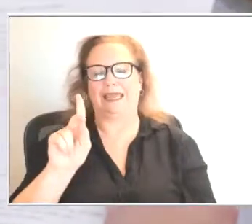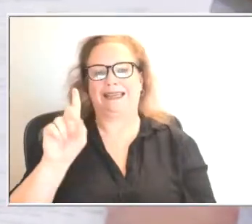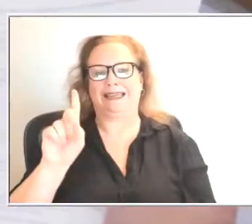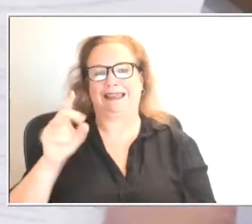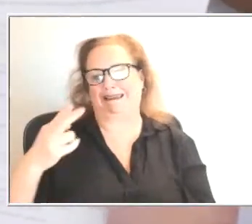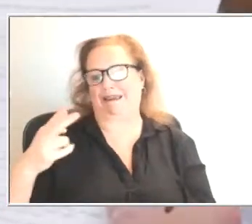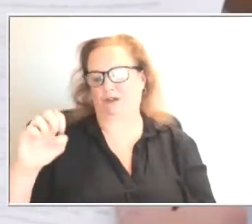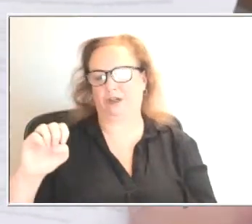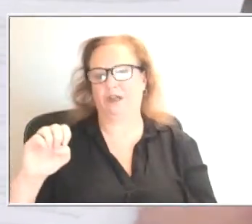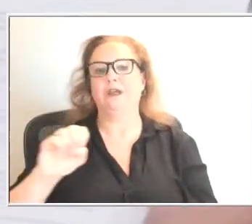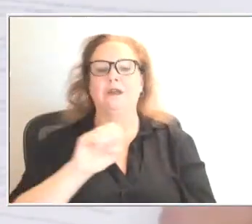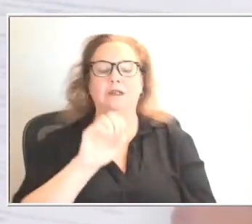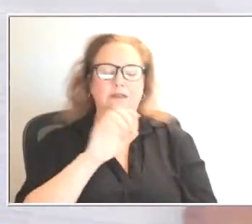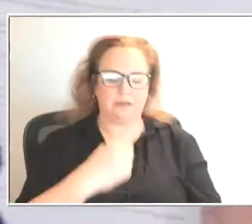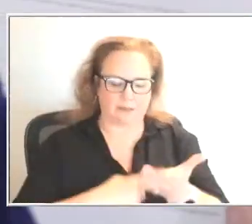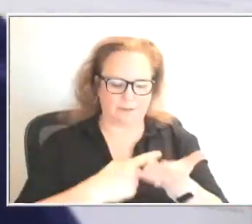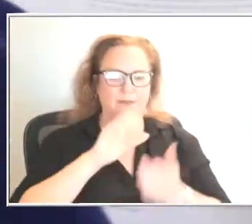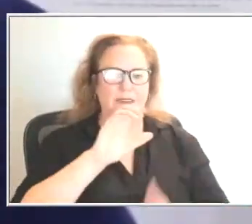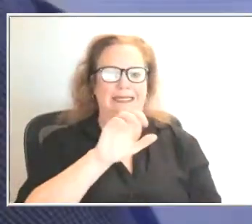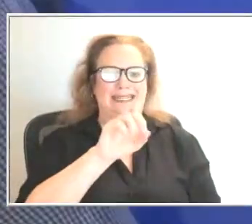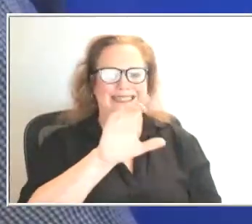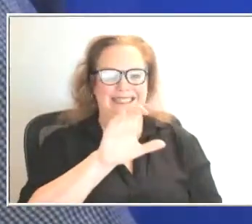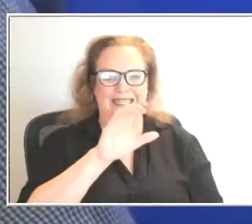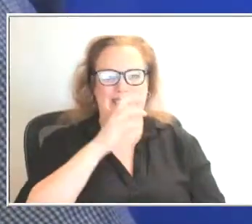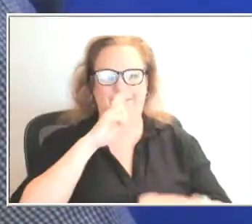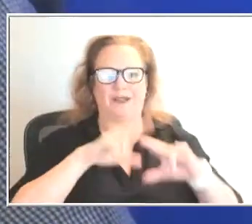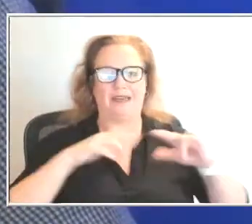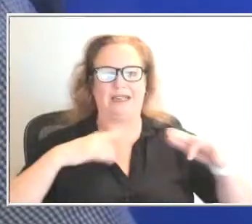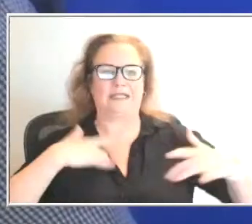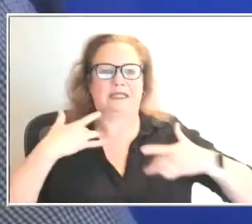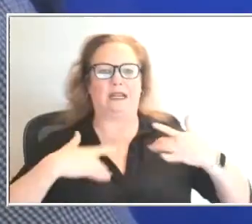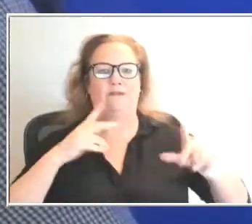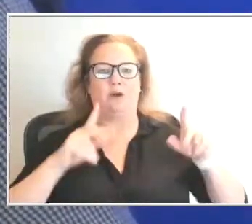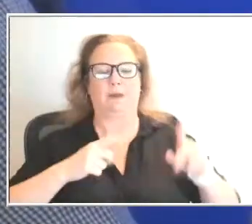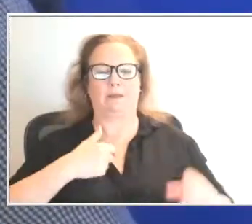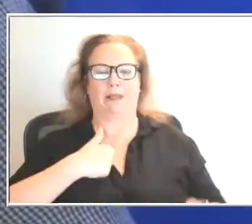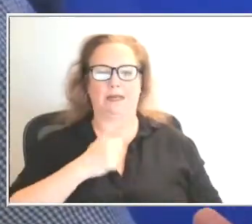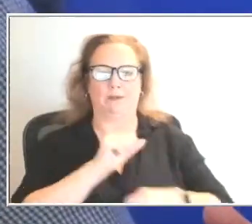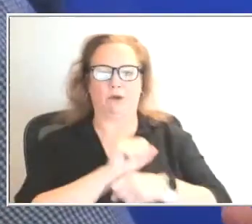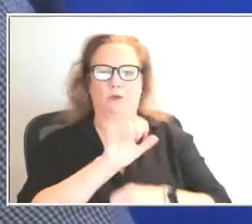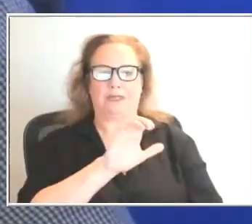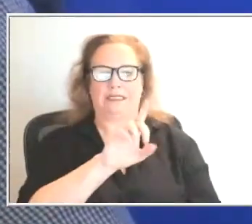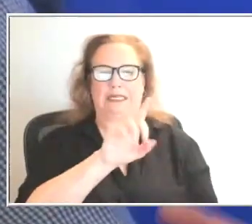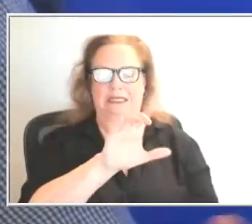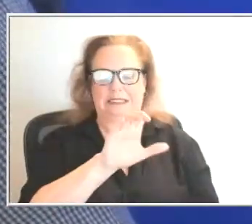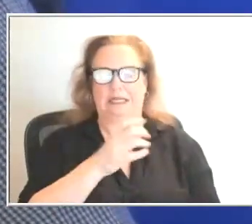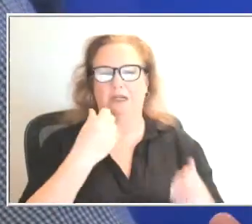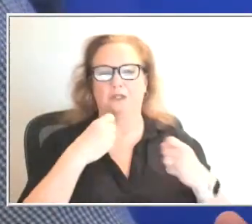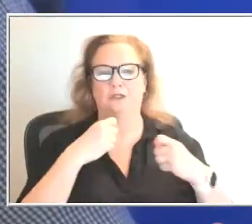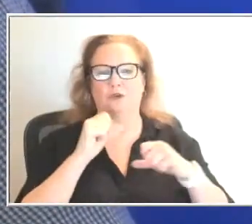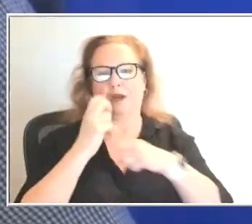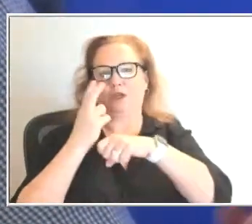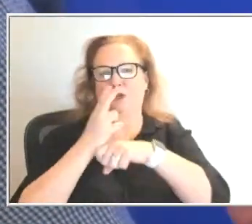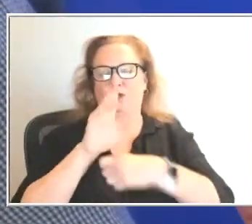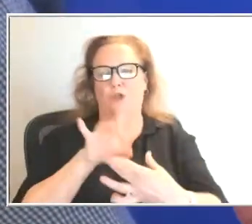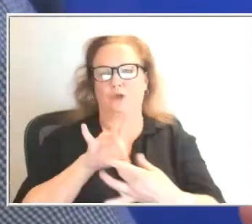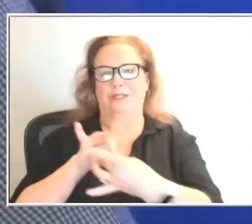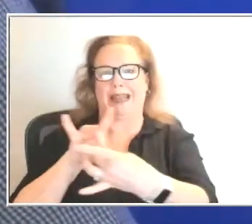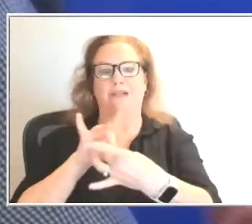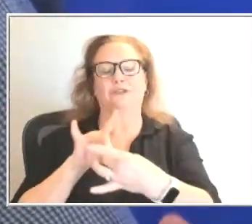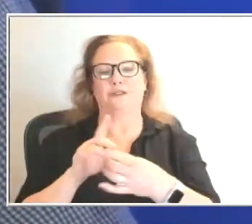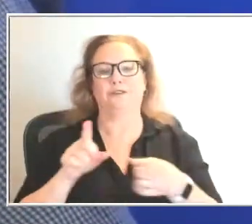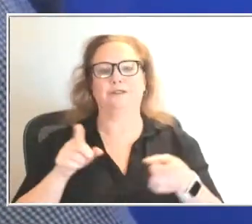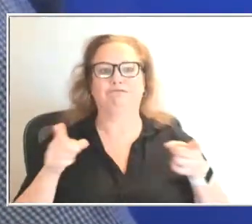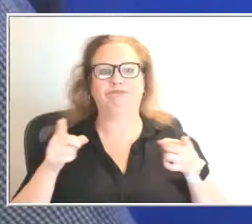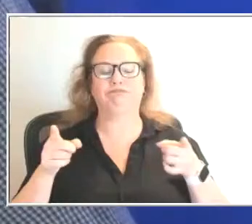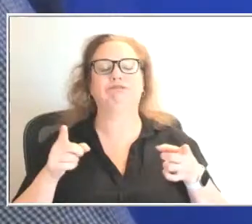get to work with CDC, which is really fun and it's exciting for people like me. And so we're trying to, use those connections to make sure that we're